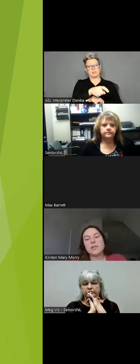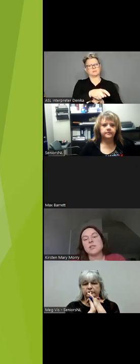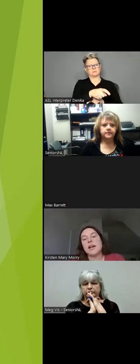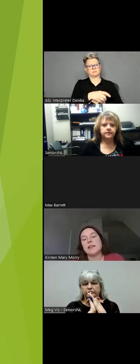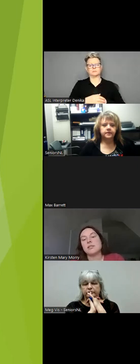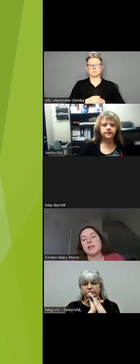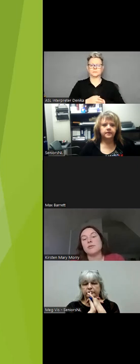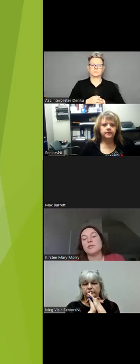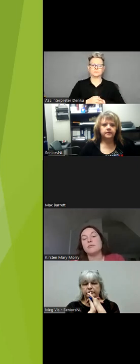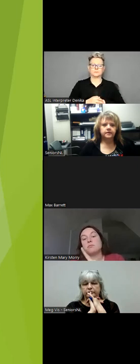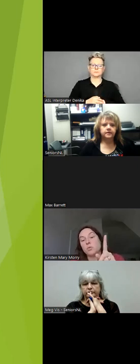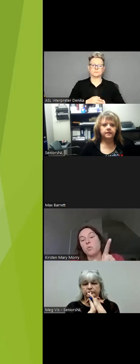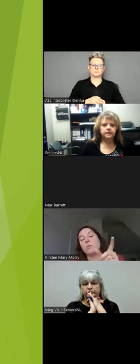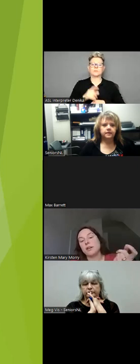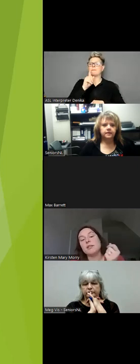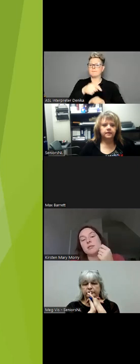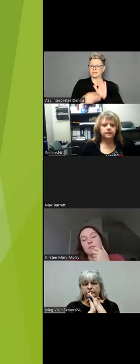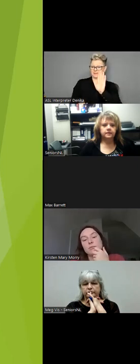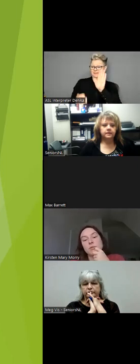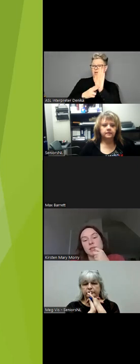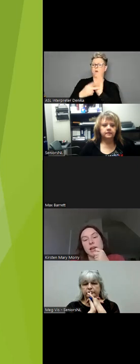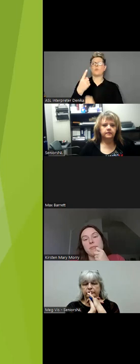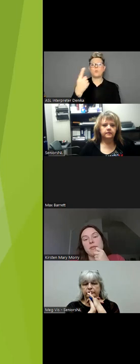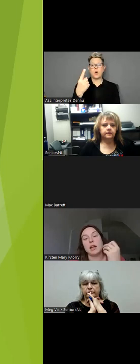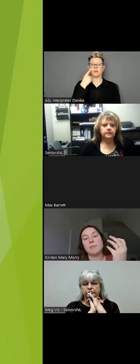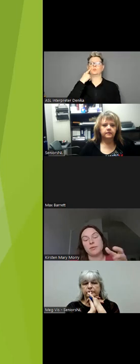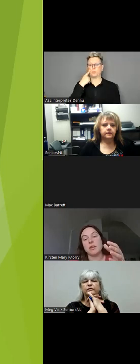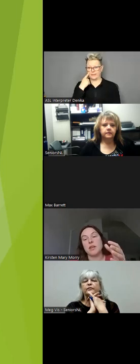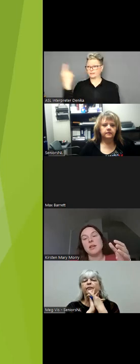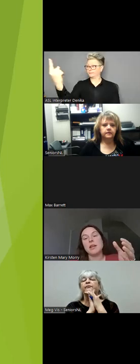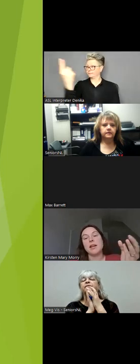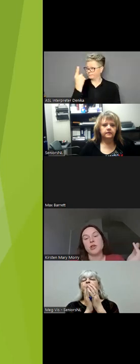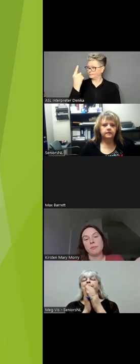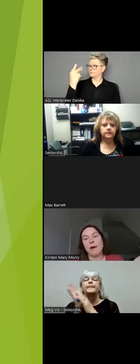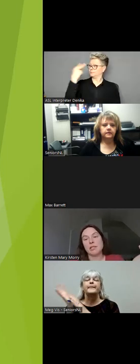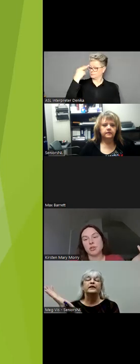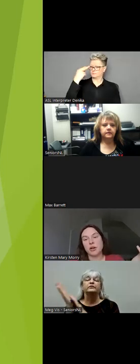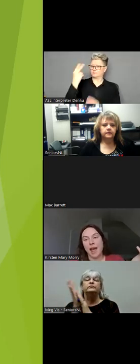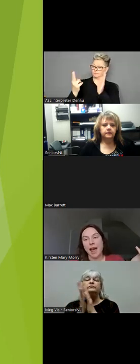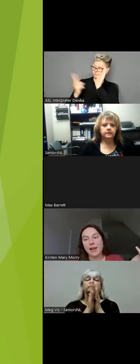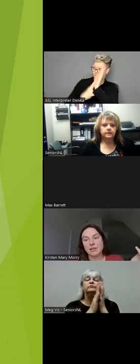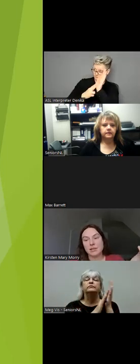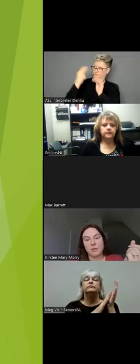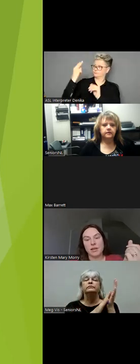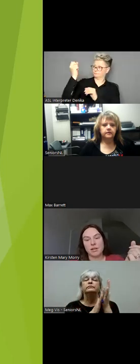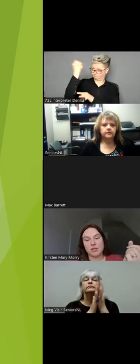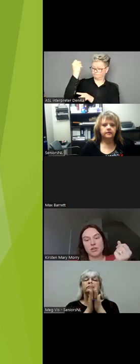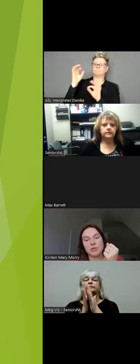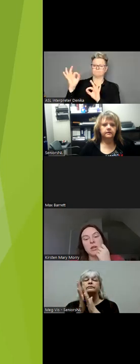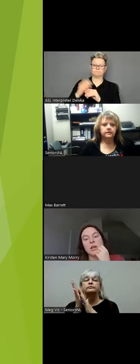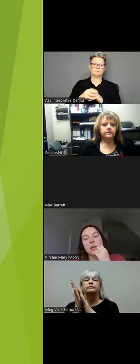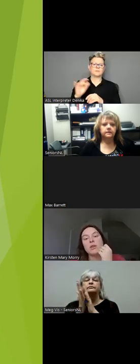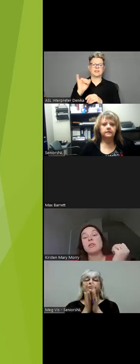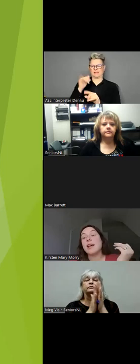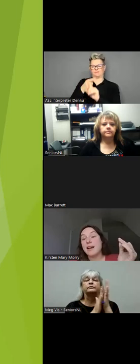You need to sign it in front of just one witness. This time it comes from the Enduring Powers of Attorney Act. There's another piece of